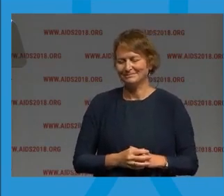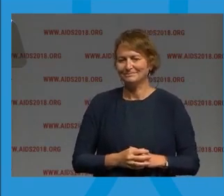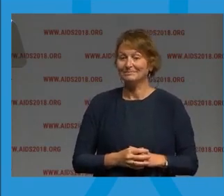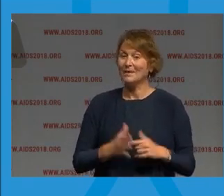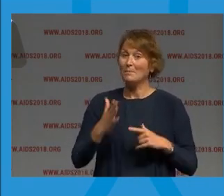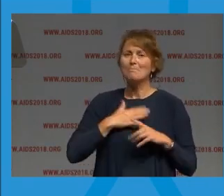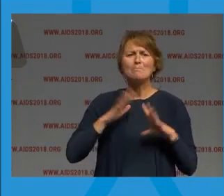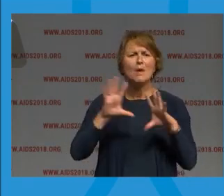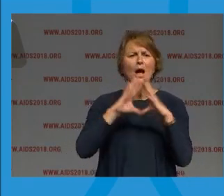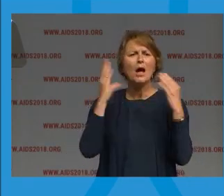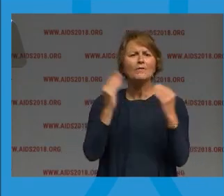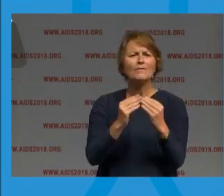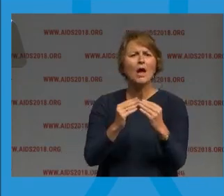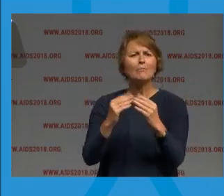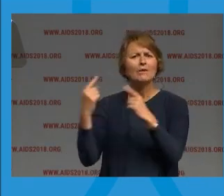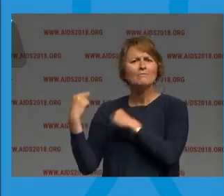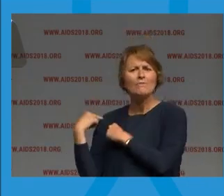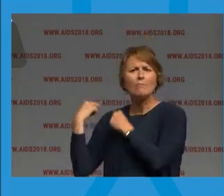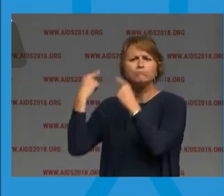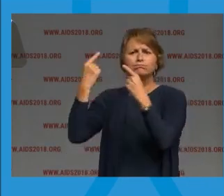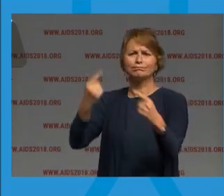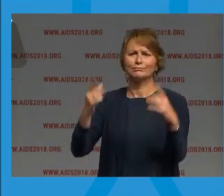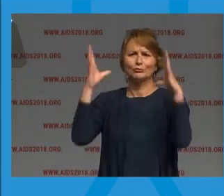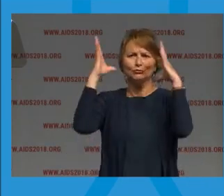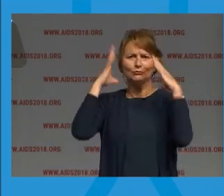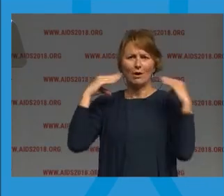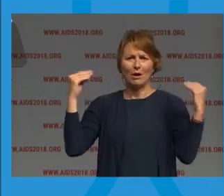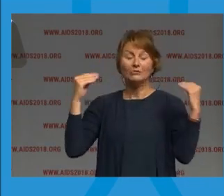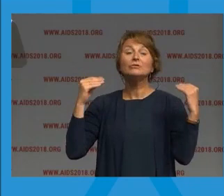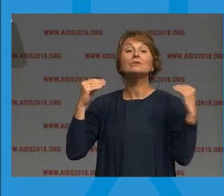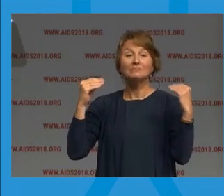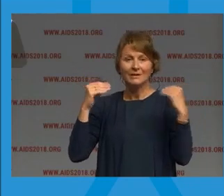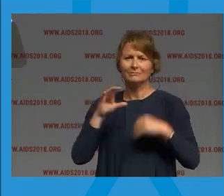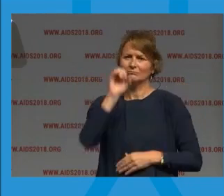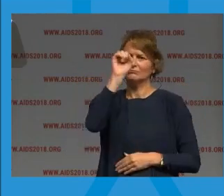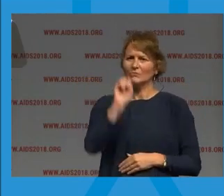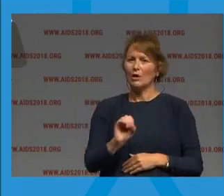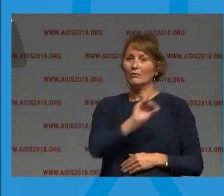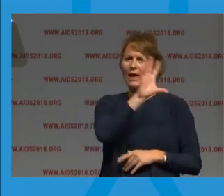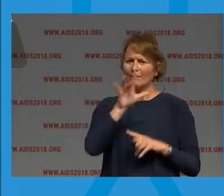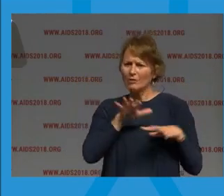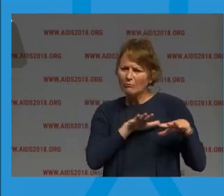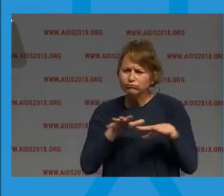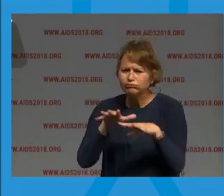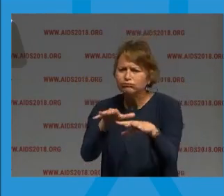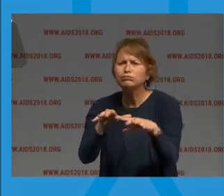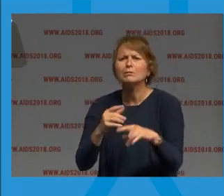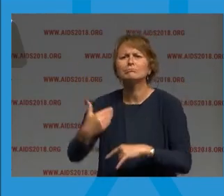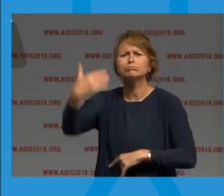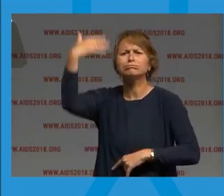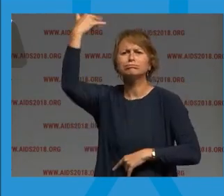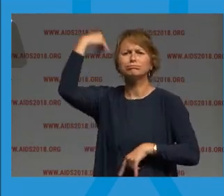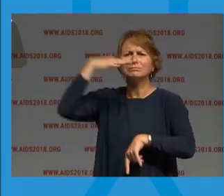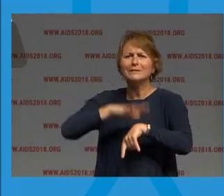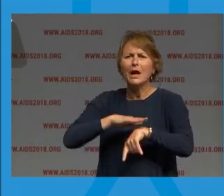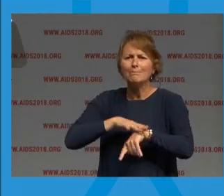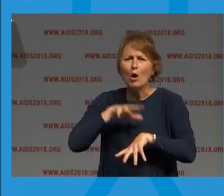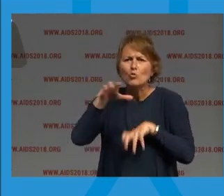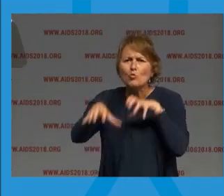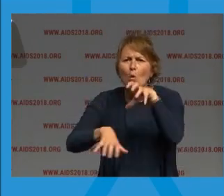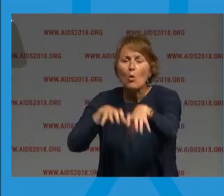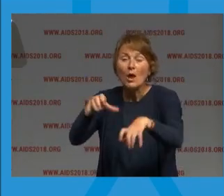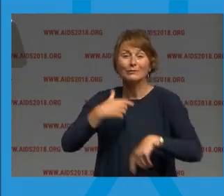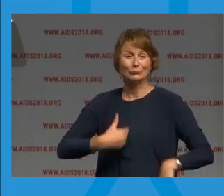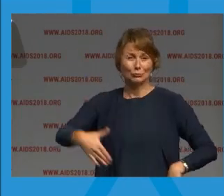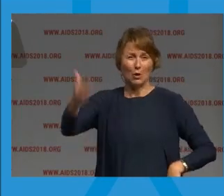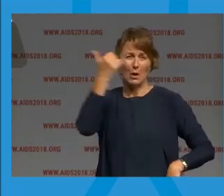My family are descendants of Dutch people who settled in South Africa during the colonial period, and like most colonial powers